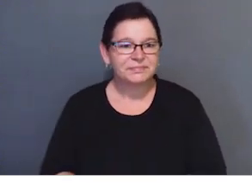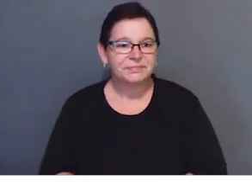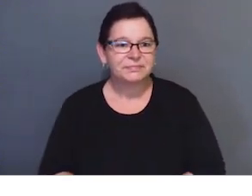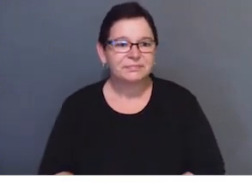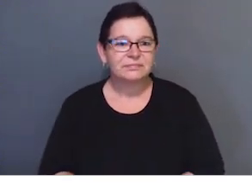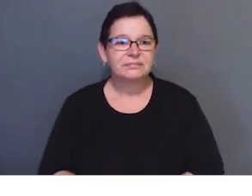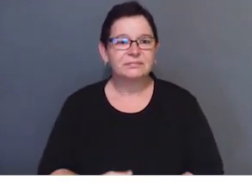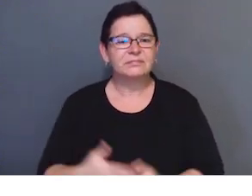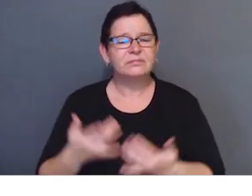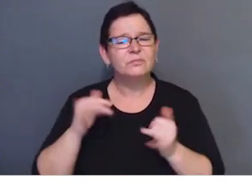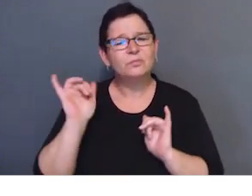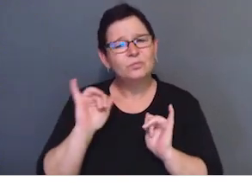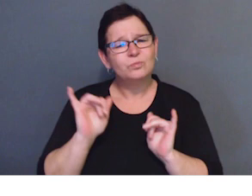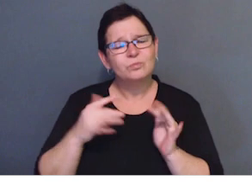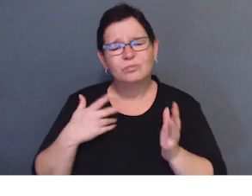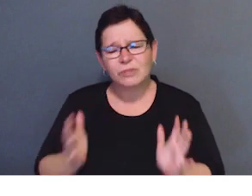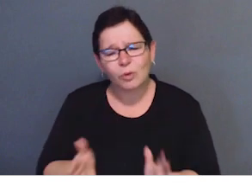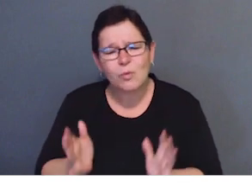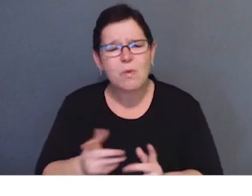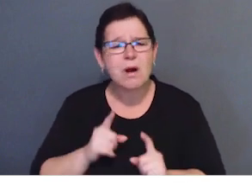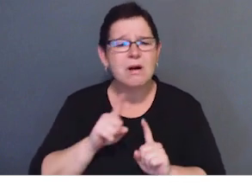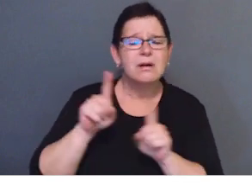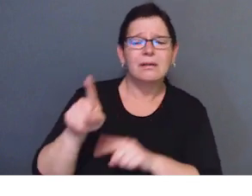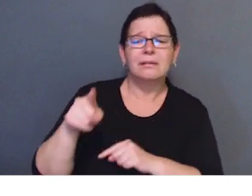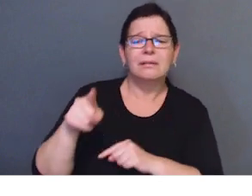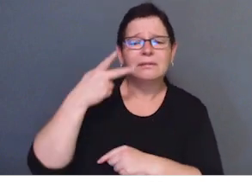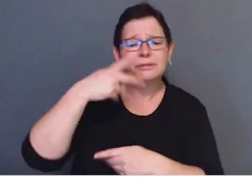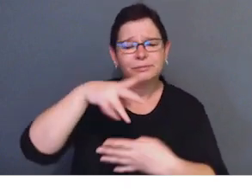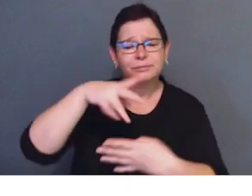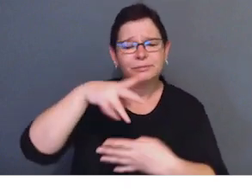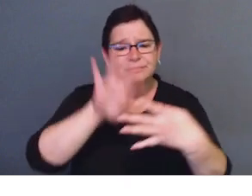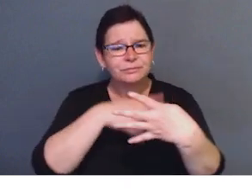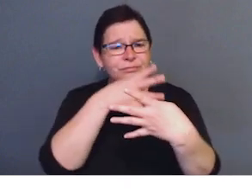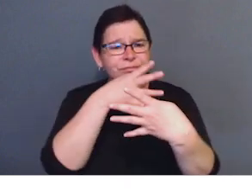And we also encourage you to visit our upcoming events page at